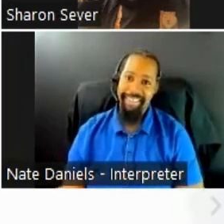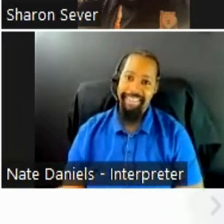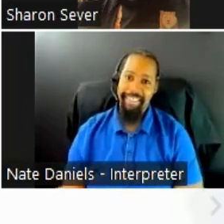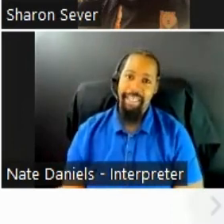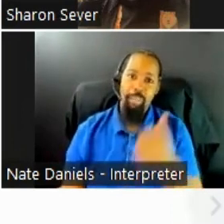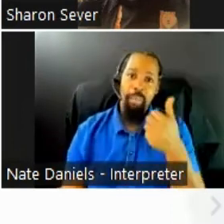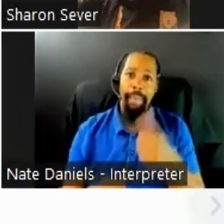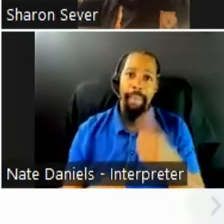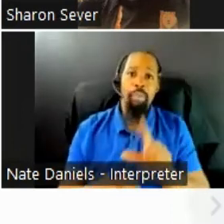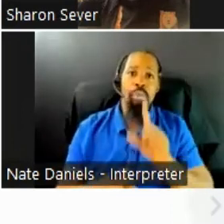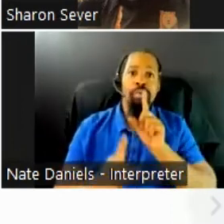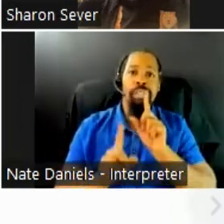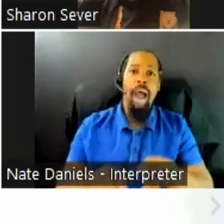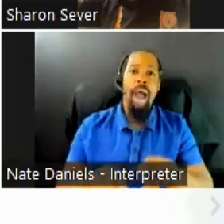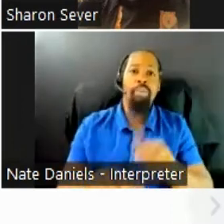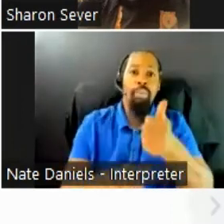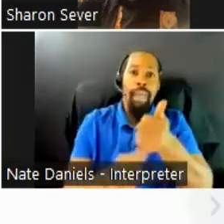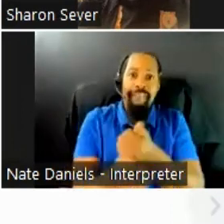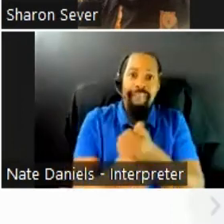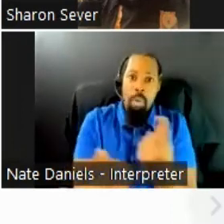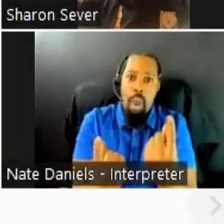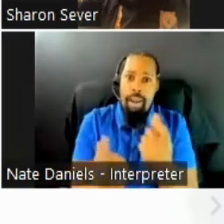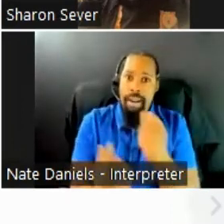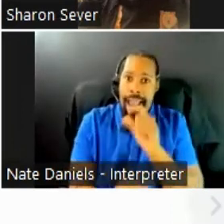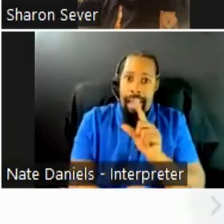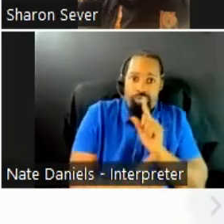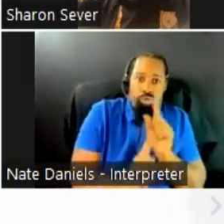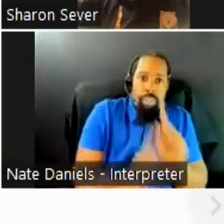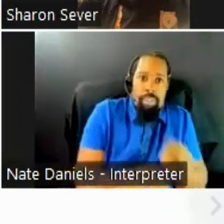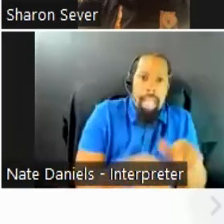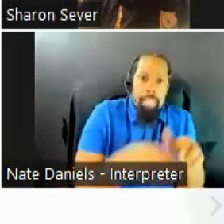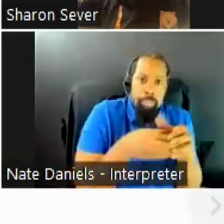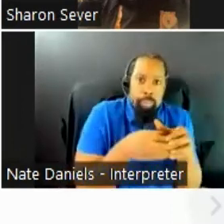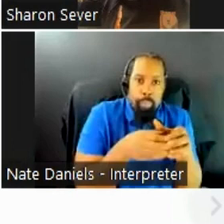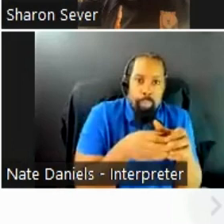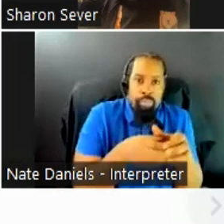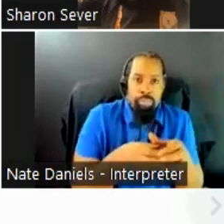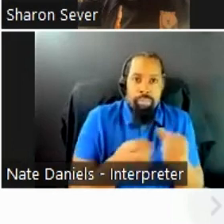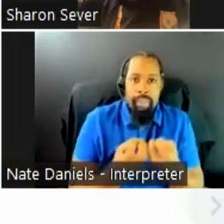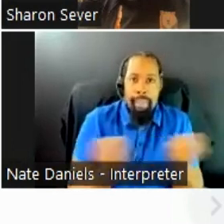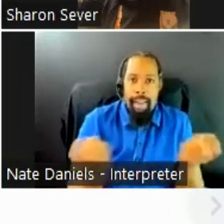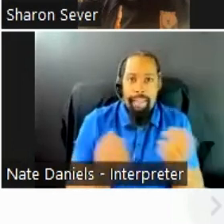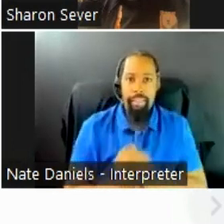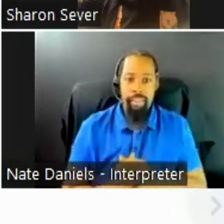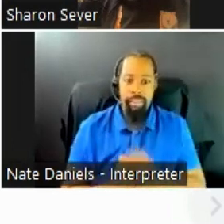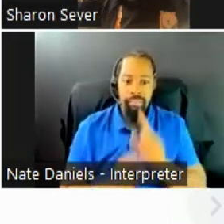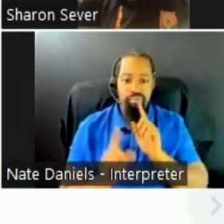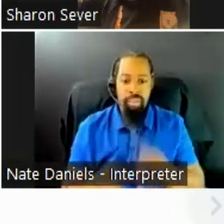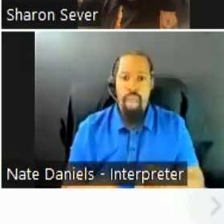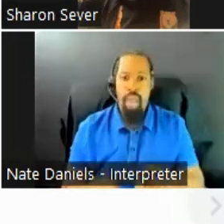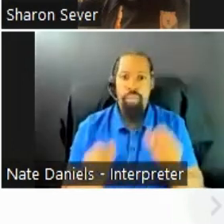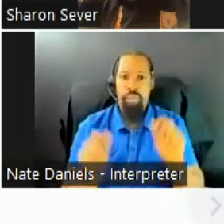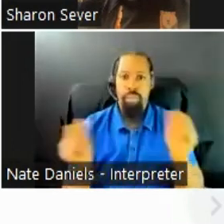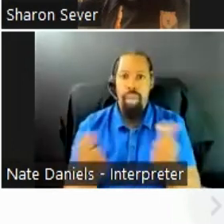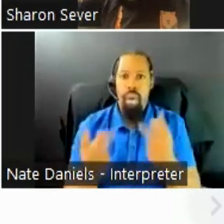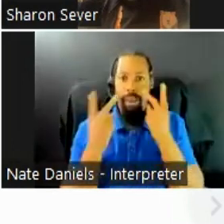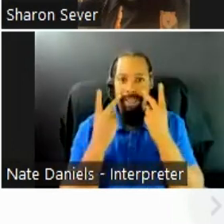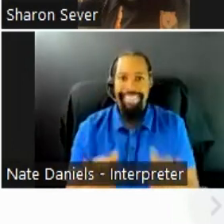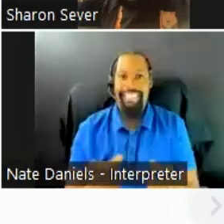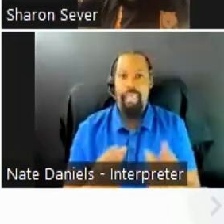and panelists. Who are we looking at here? Anybody know this face? And tell us about the dress while